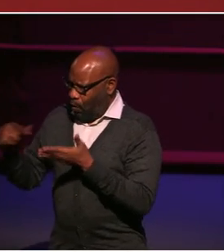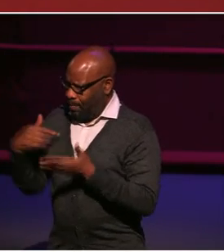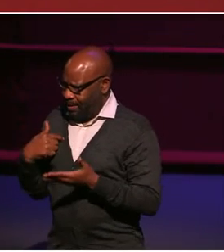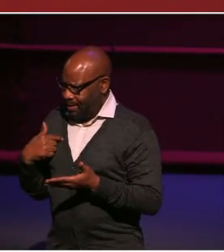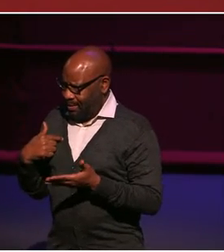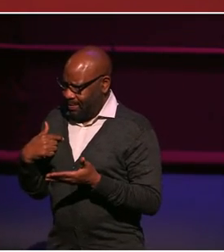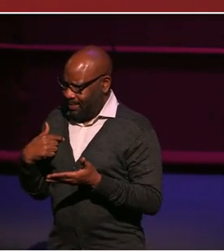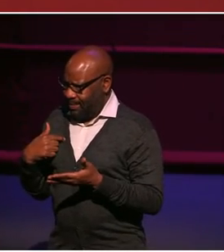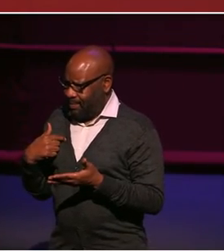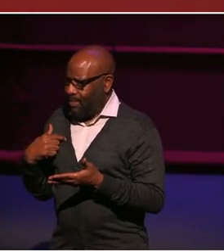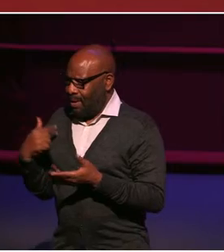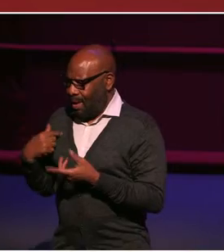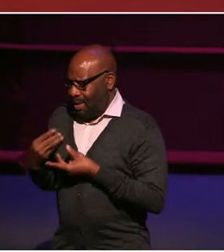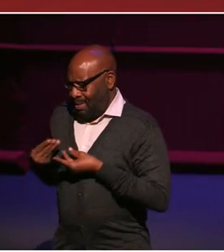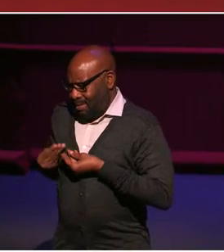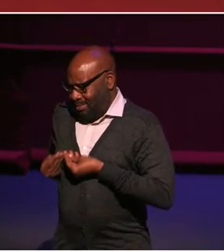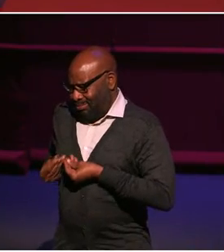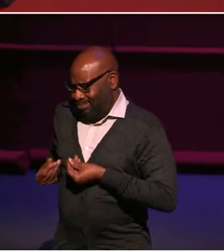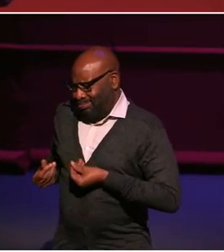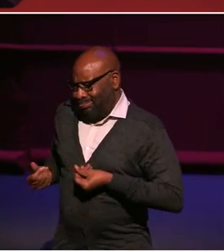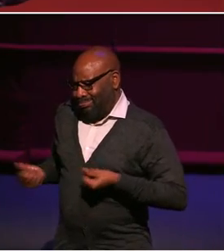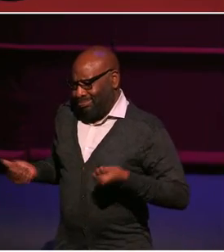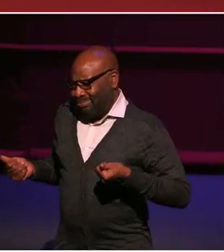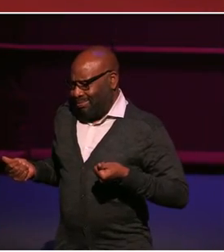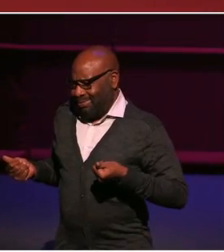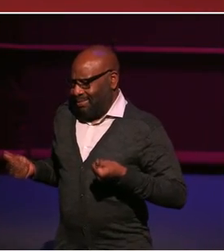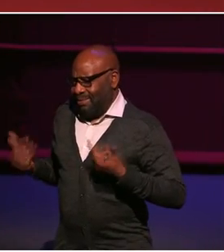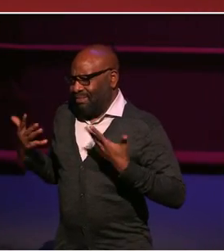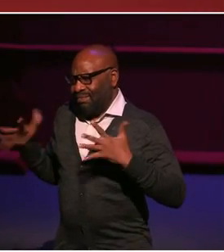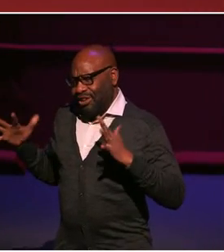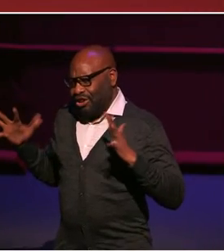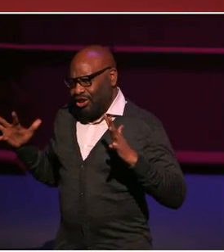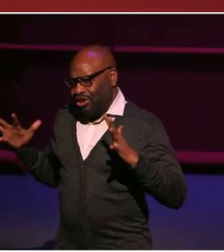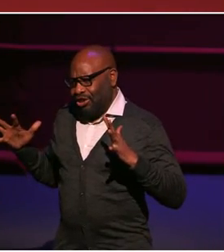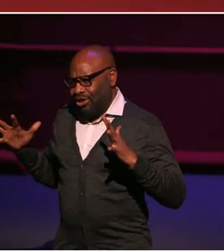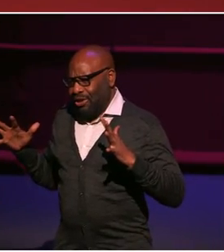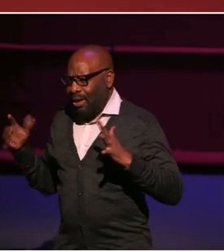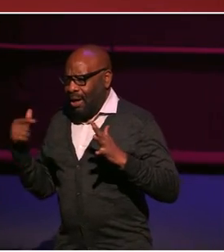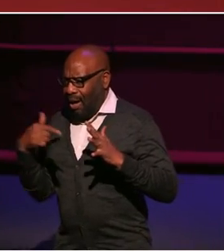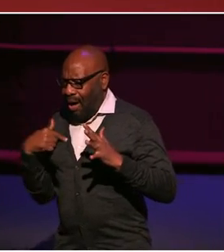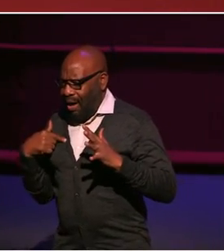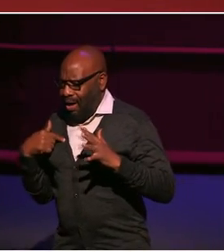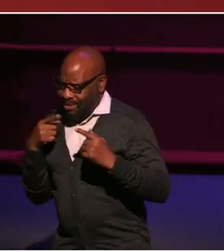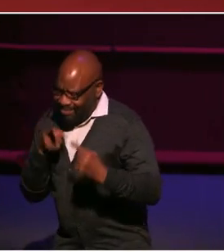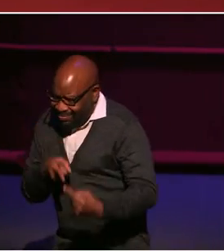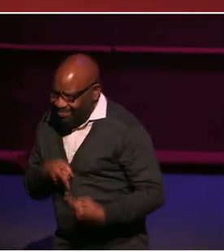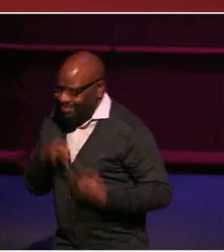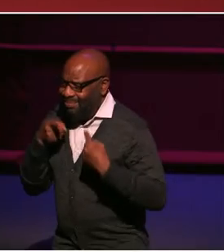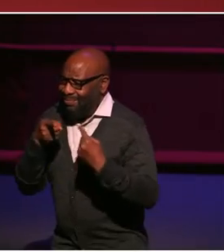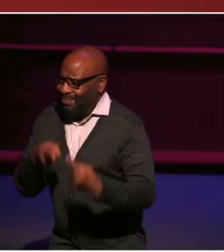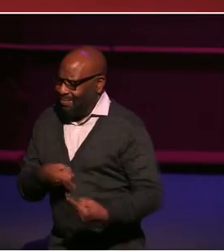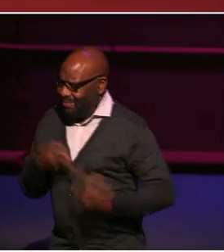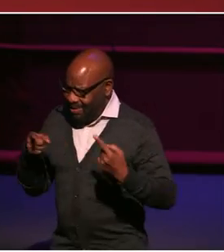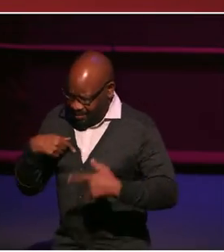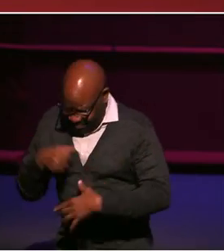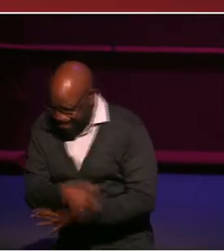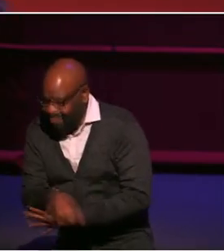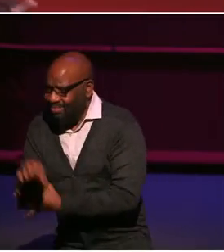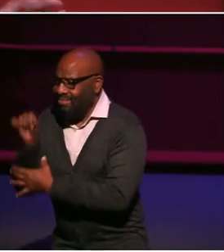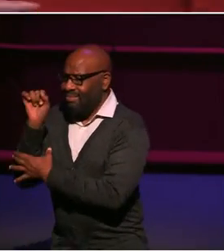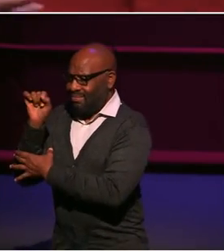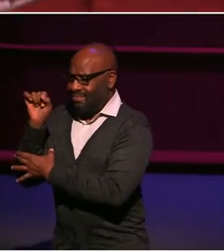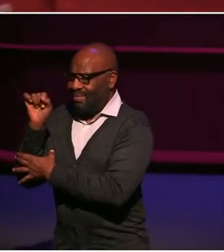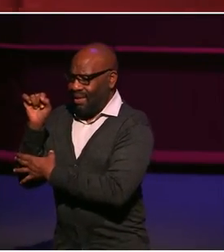Release my heart from grief and negligence. I guess I handle pain with elegance. But I'm screaming, when is enough